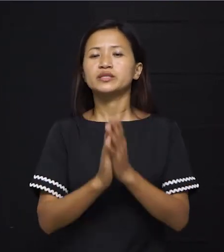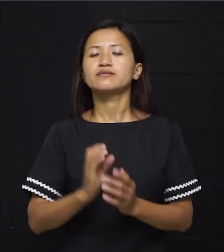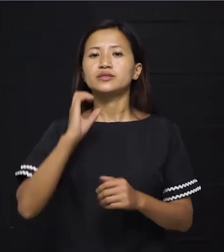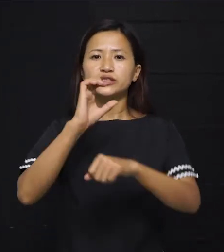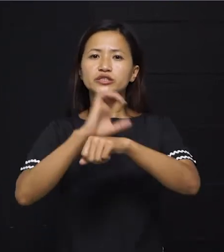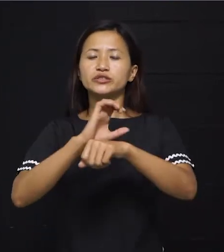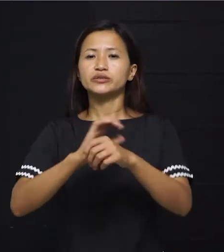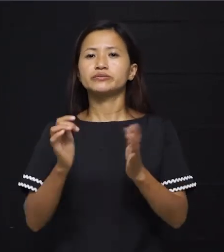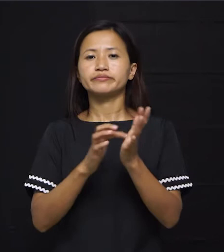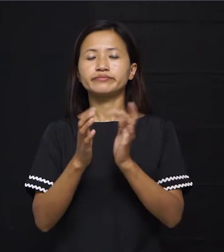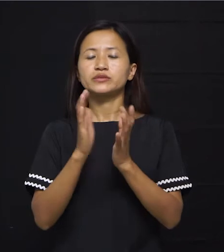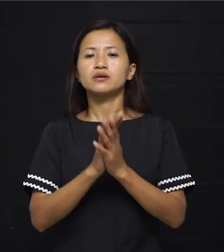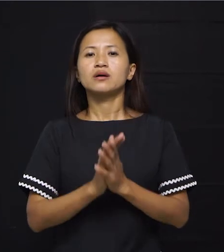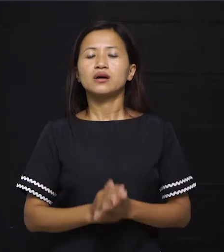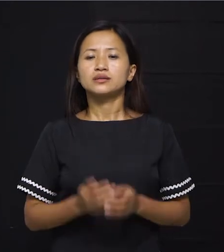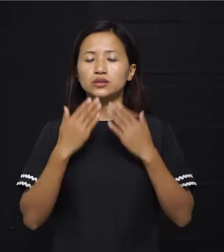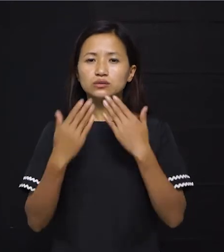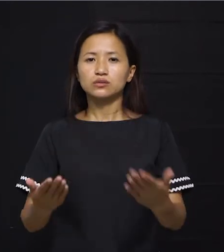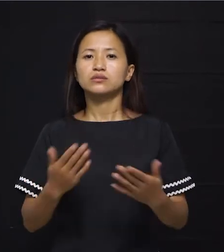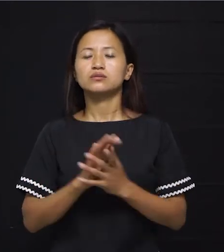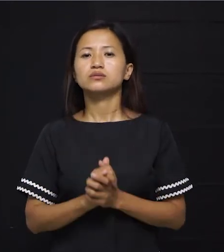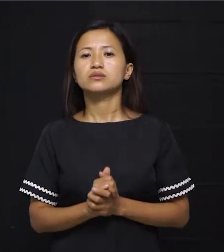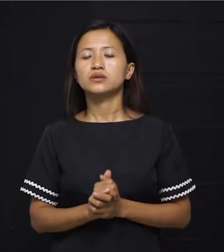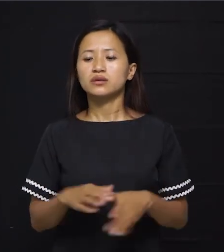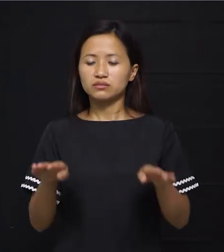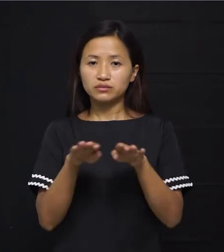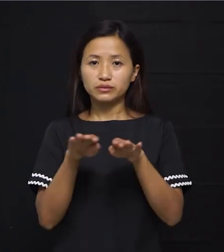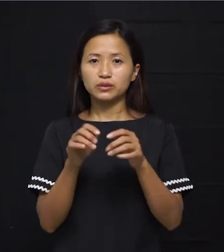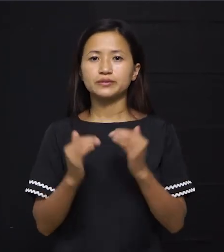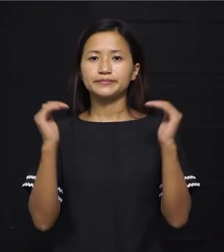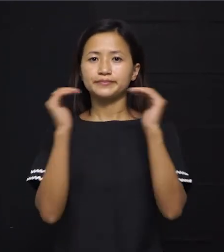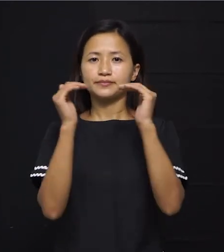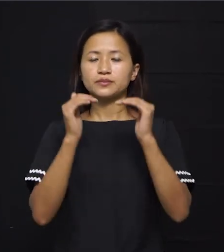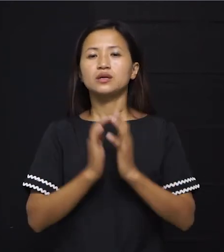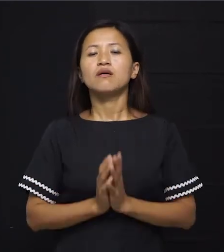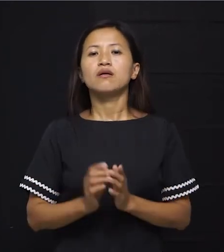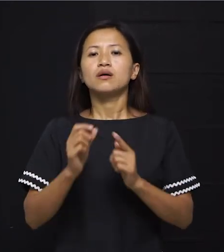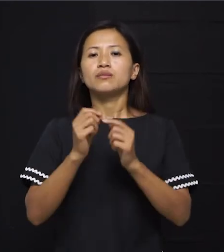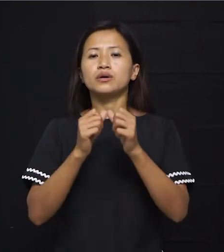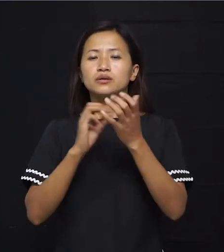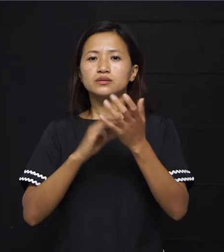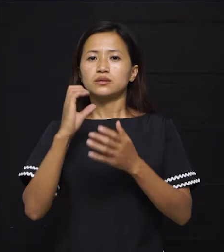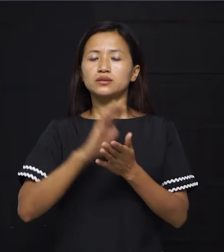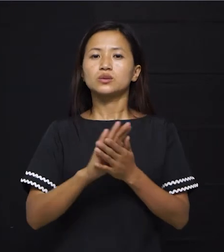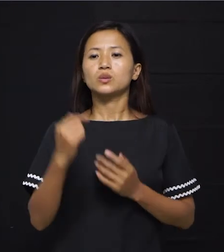also from schools about this, right? That God loves everyone equally. And so for the punch,